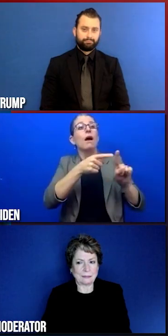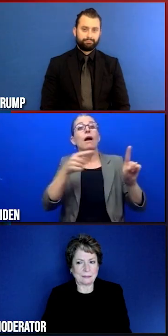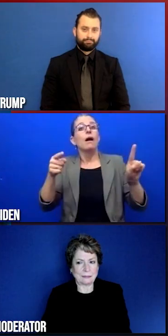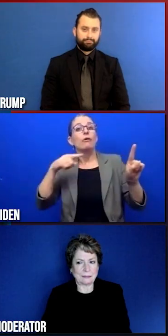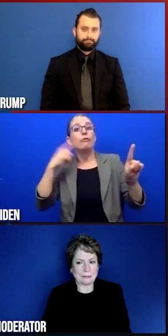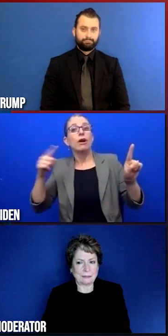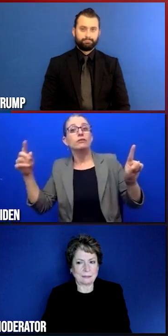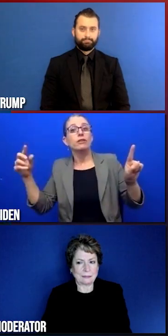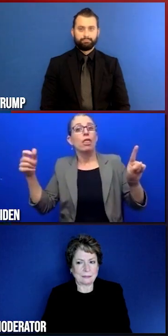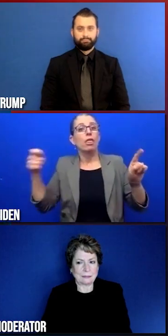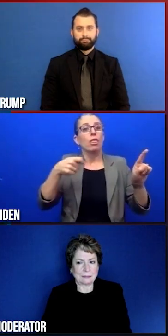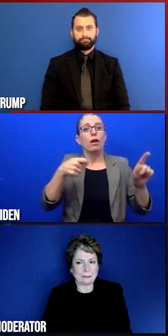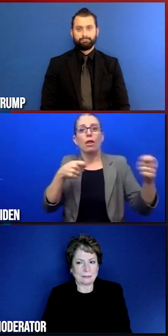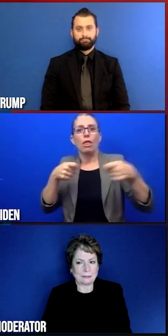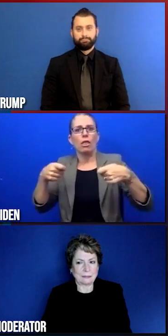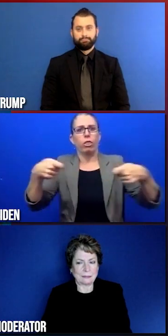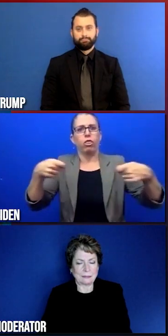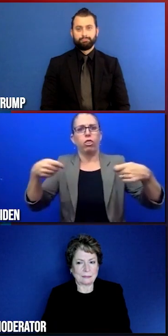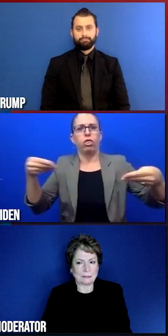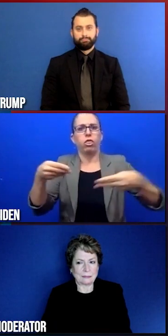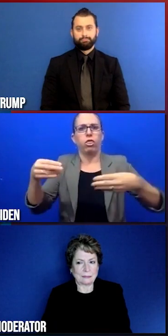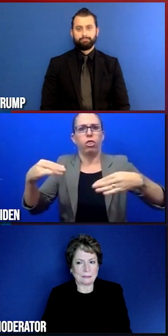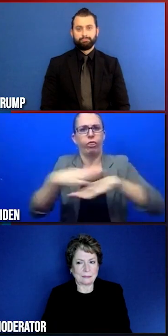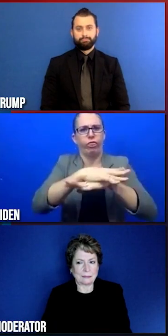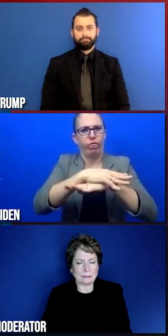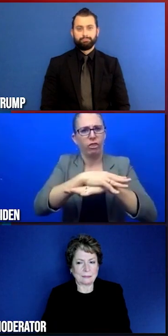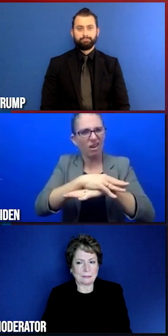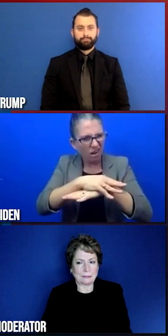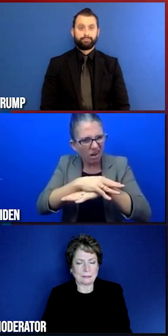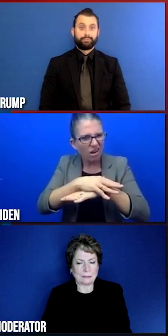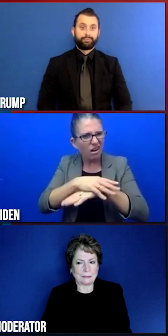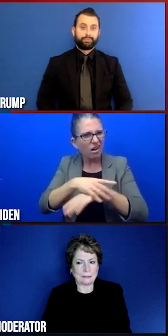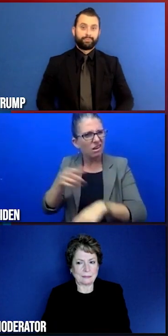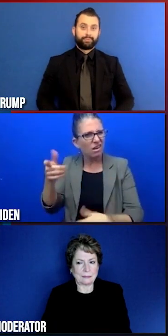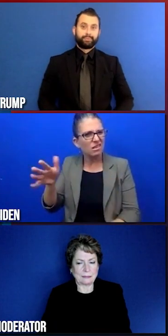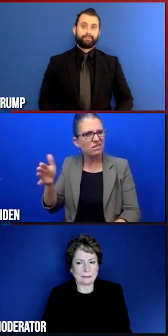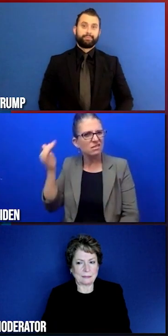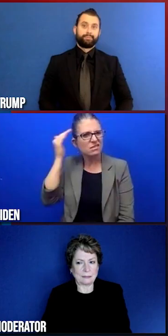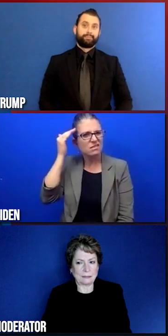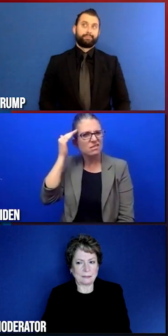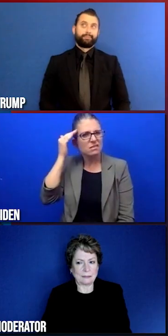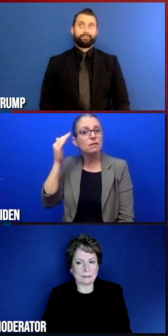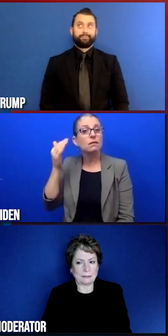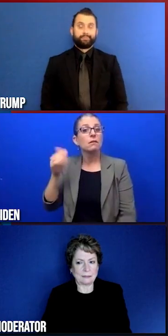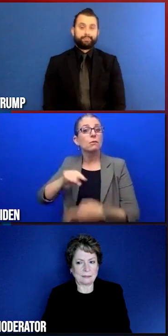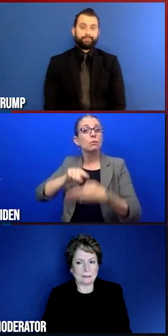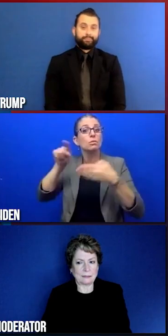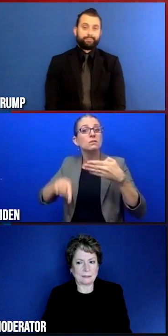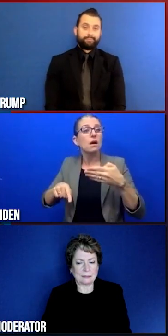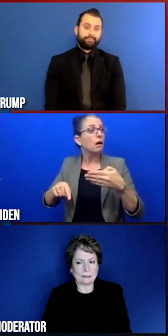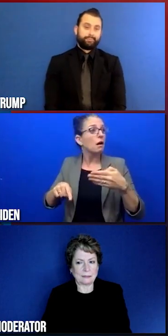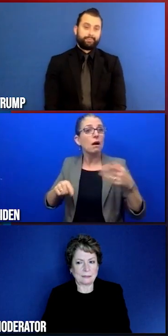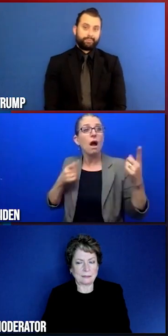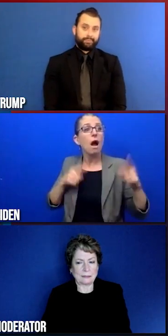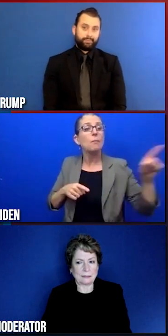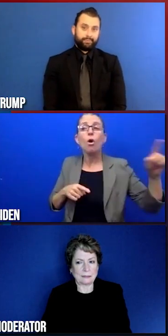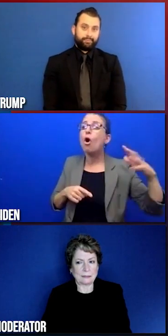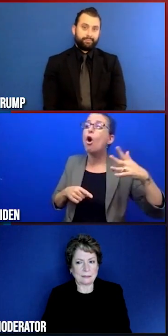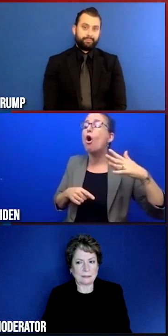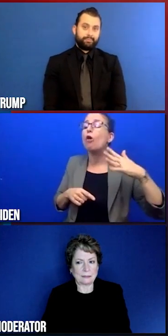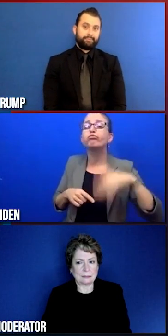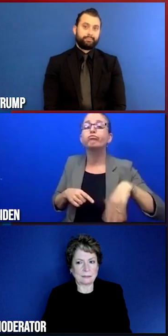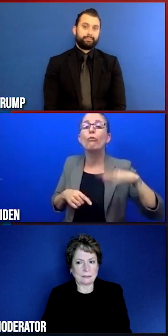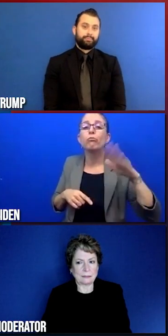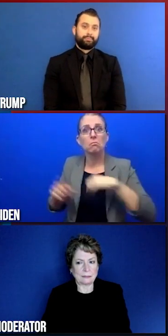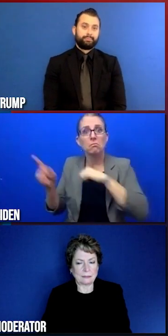happens? Nothing happens. And then you find out that everything that's going on here about Russia is wanting to make sure that I do not